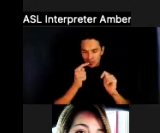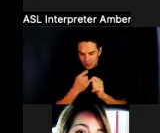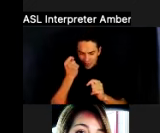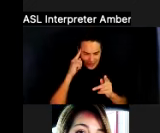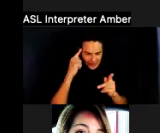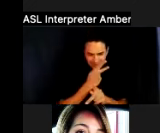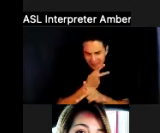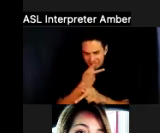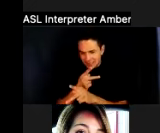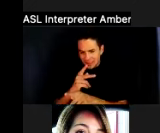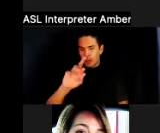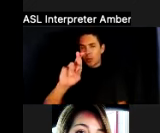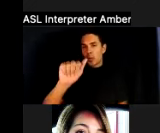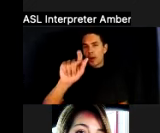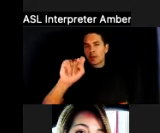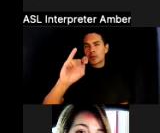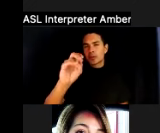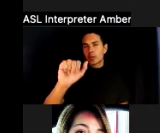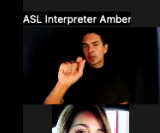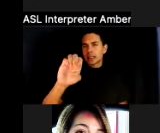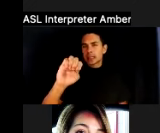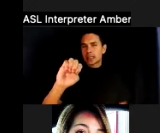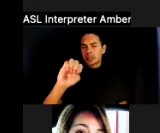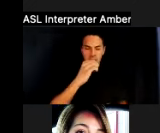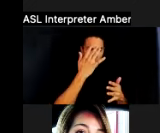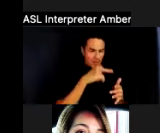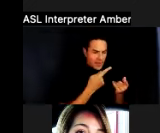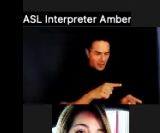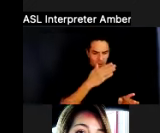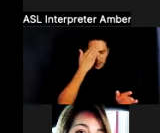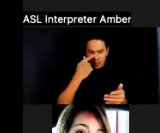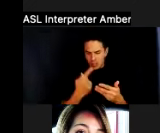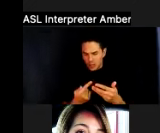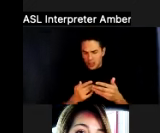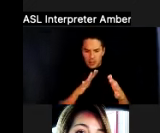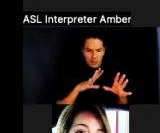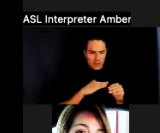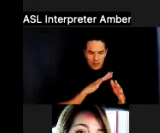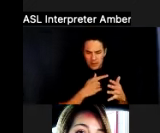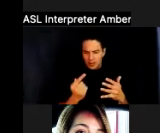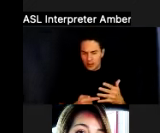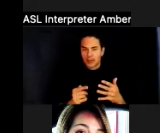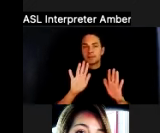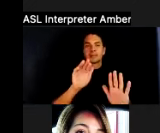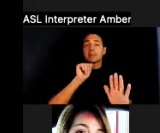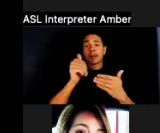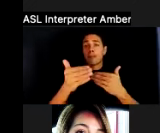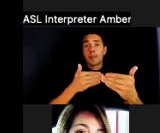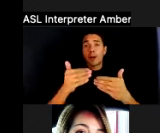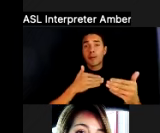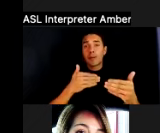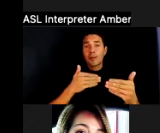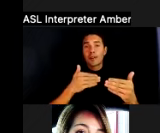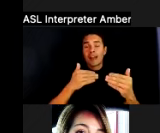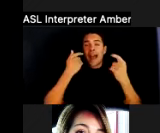and rationalize, like, why is this happening? But it's not okay. It doesn't matter how we sort of try